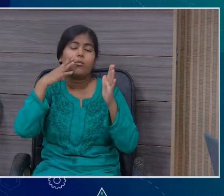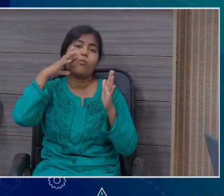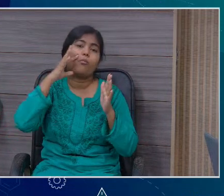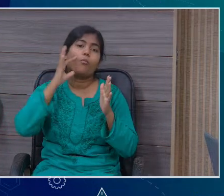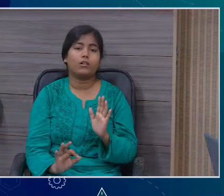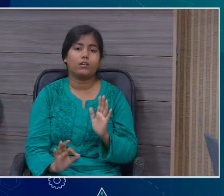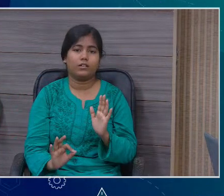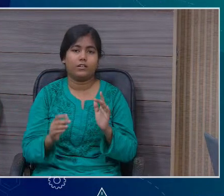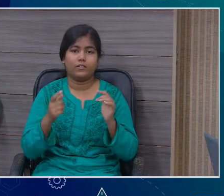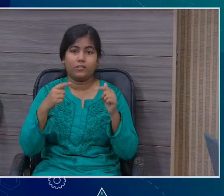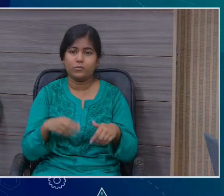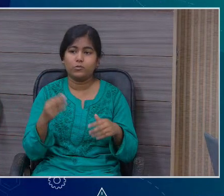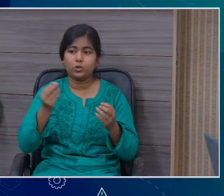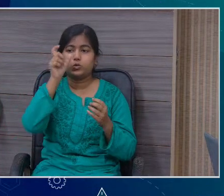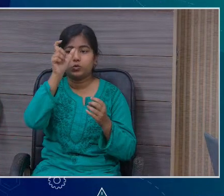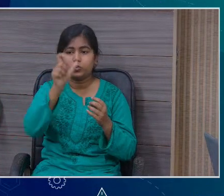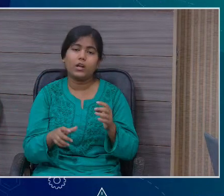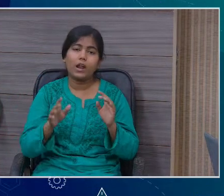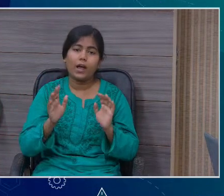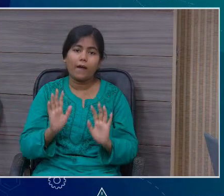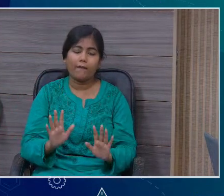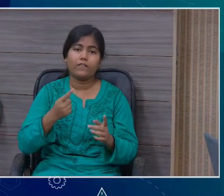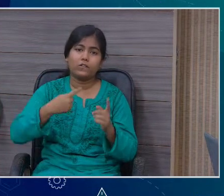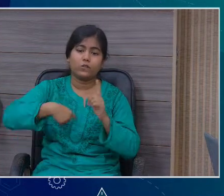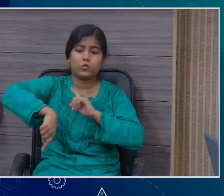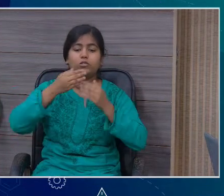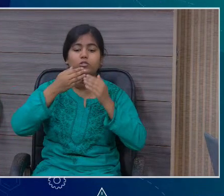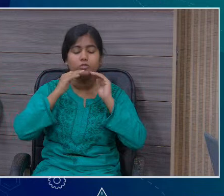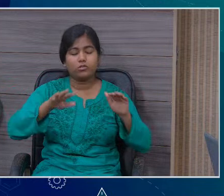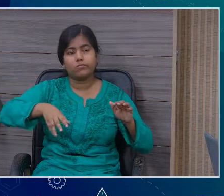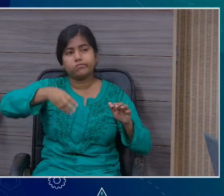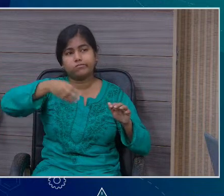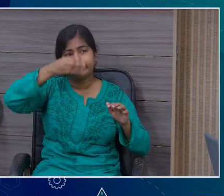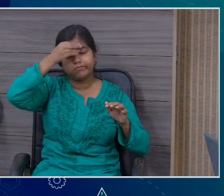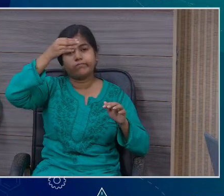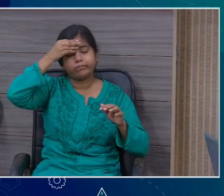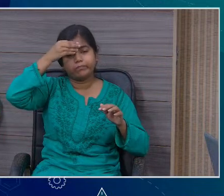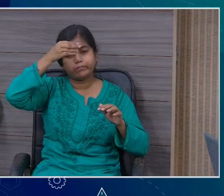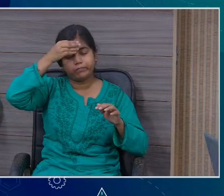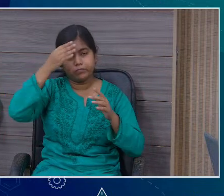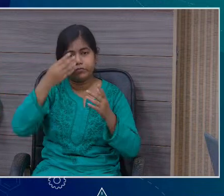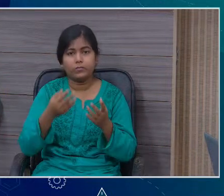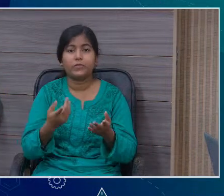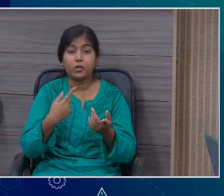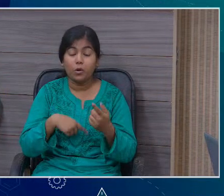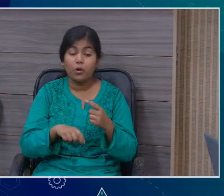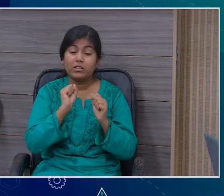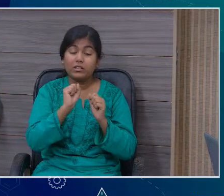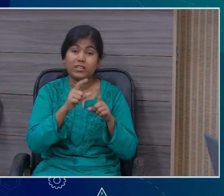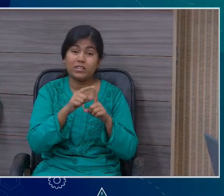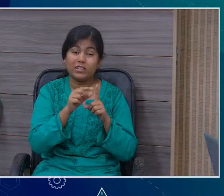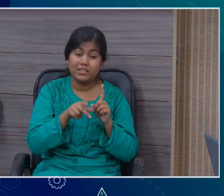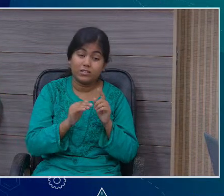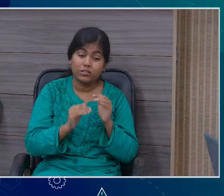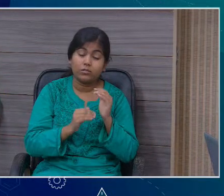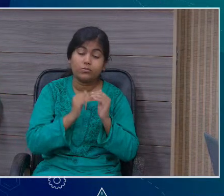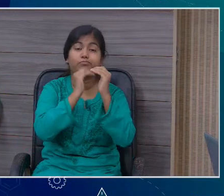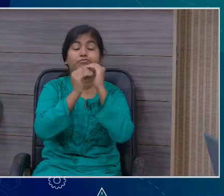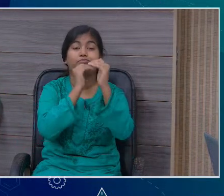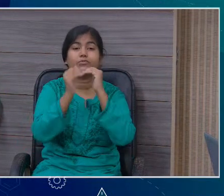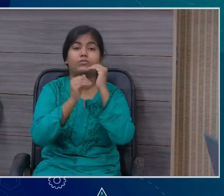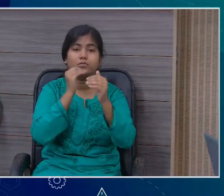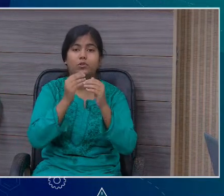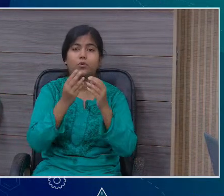certain words in this chapter which the students will learn, new words that they can enhance their vocabulary by reading this